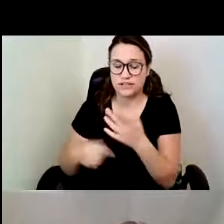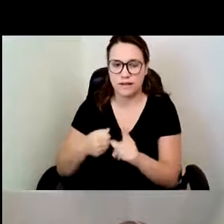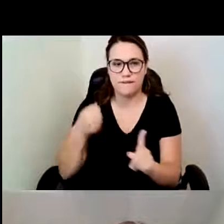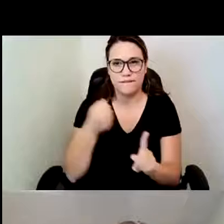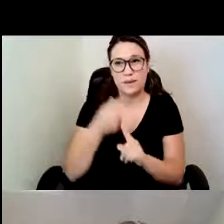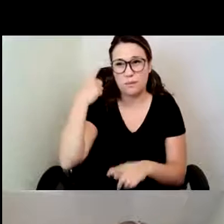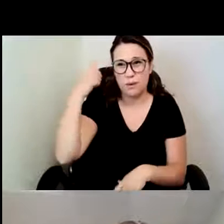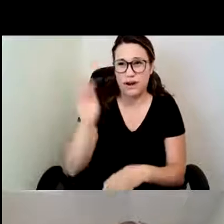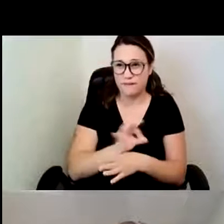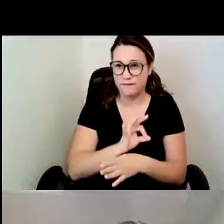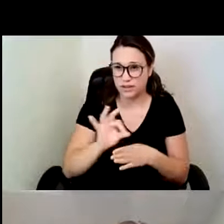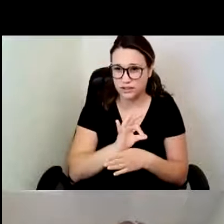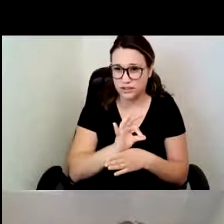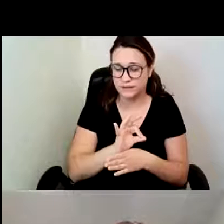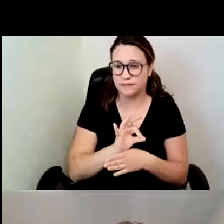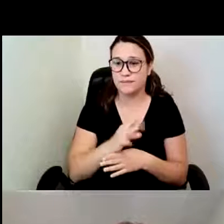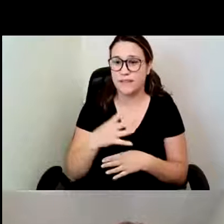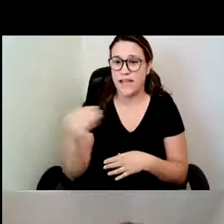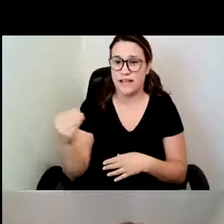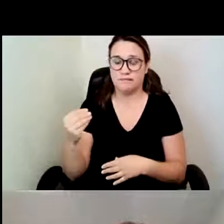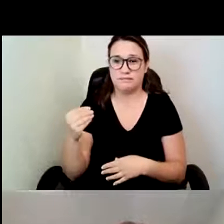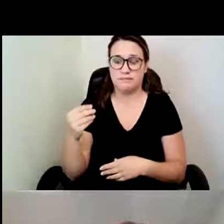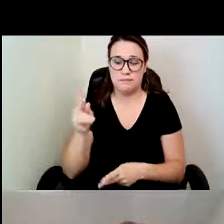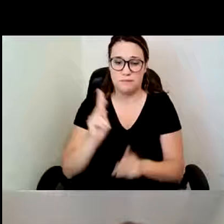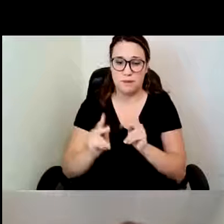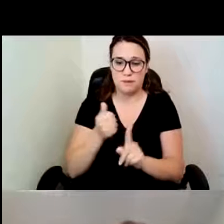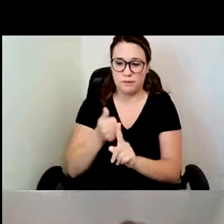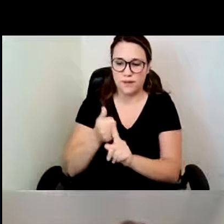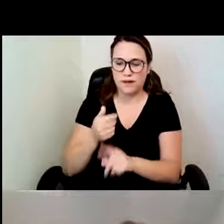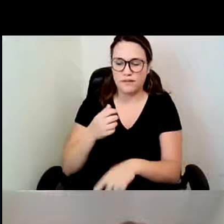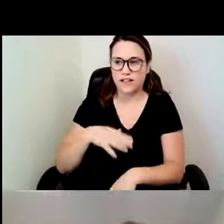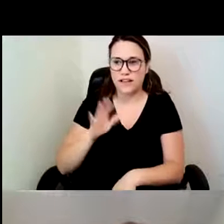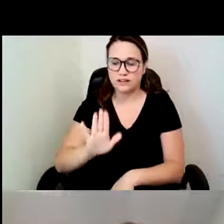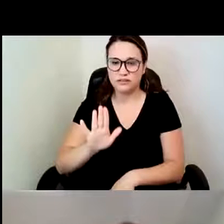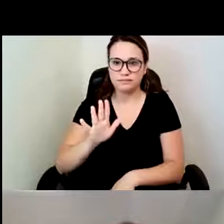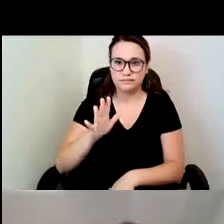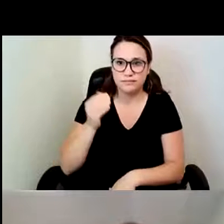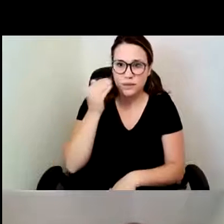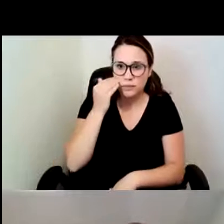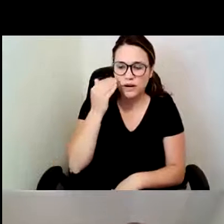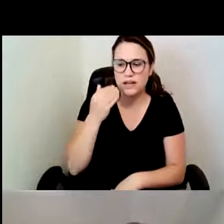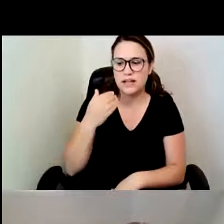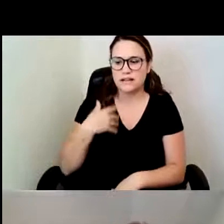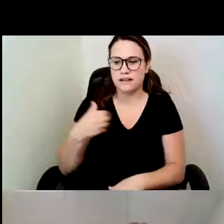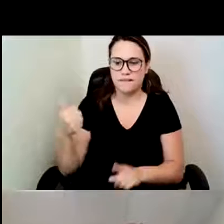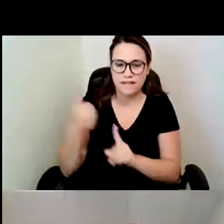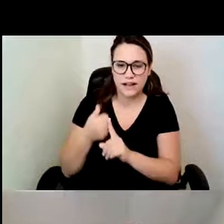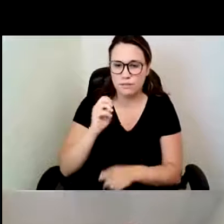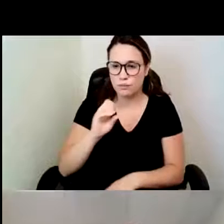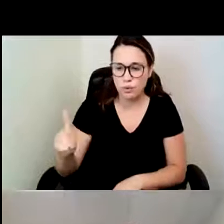can result in changes in consciousness, behavior, mood, perception, and